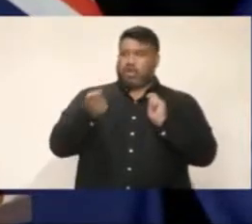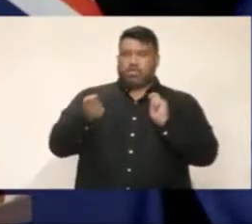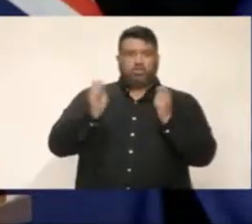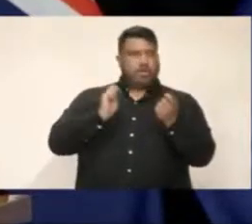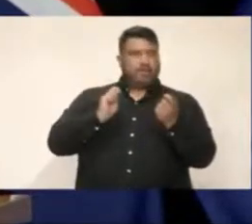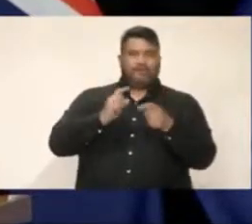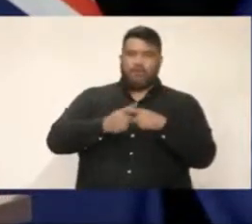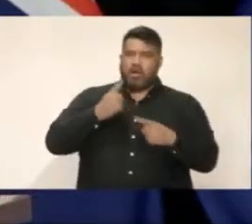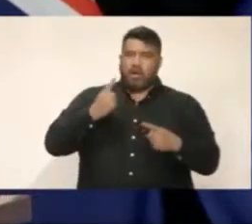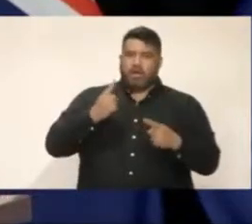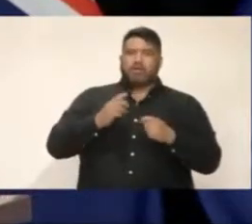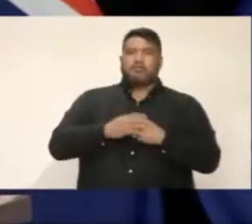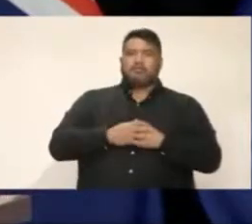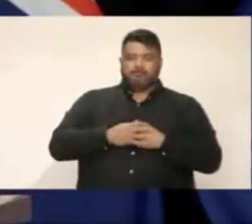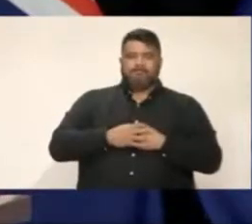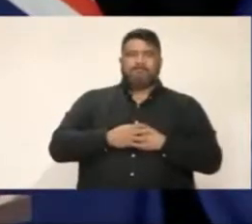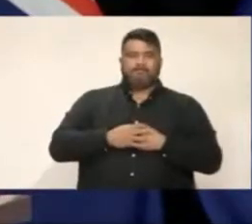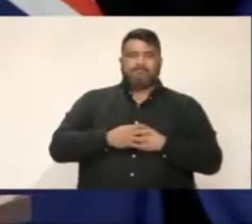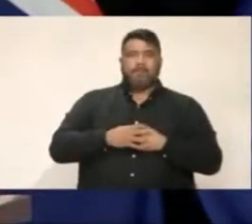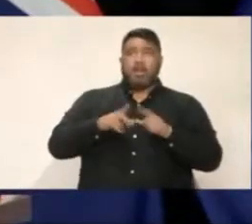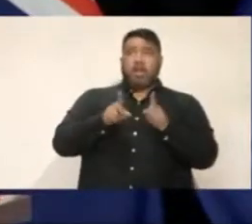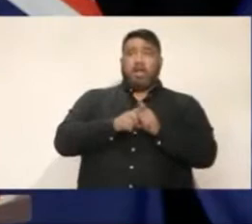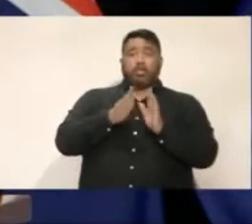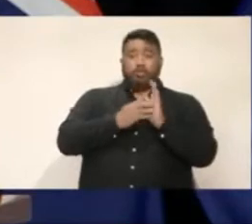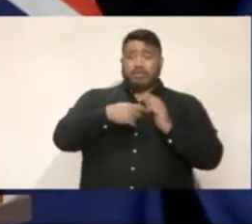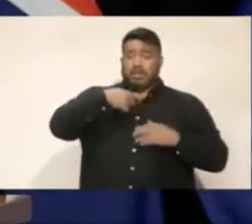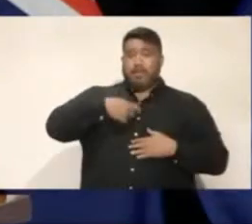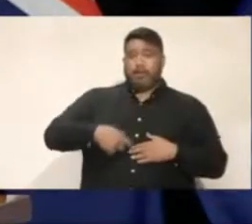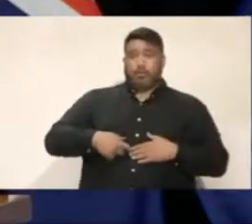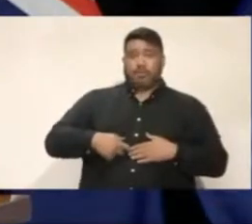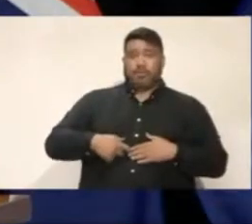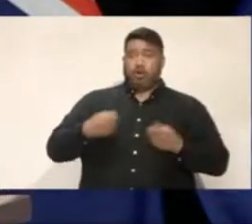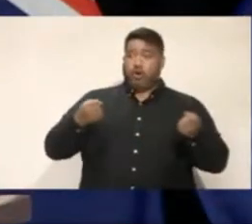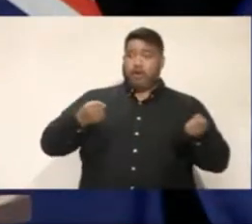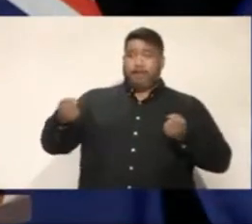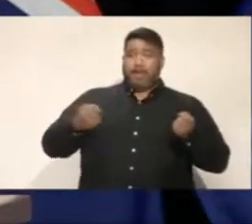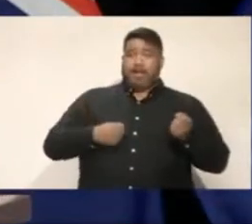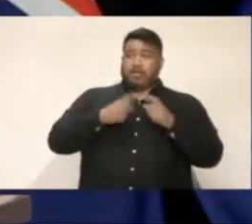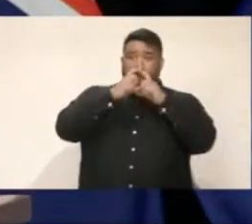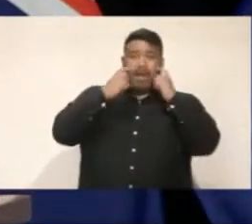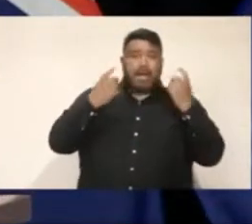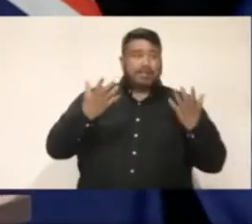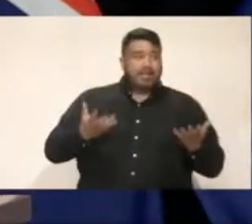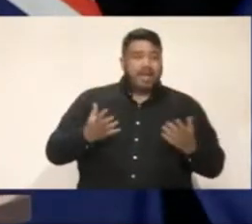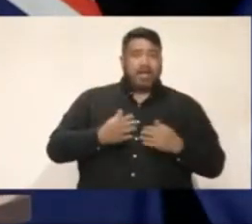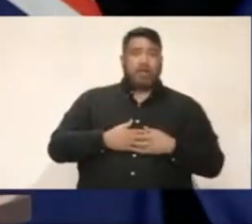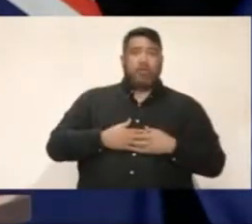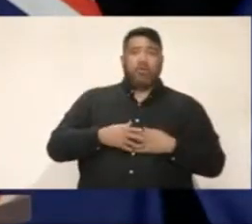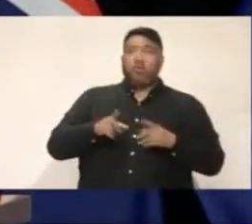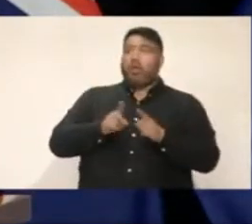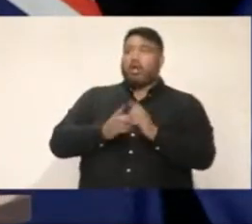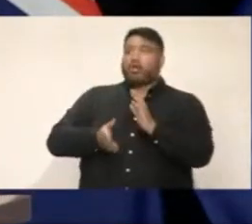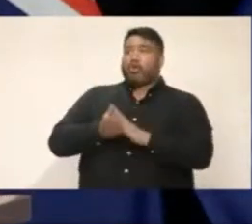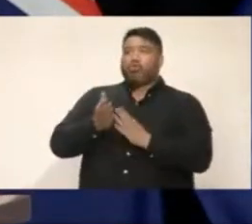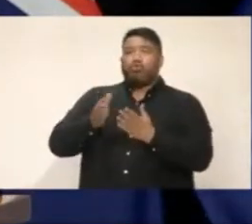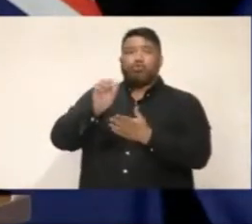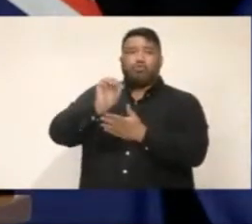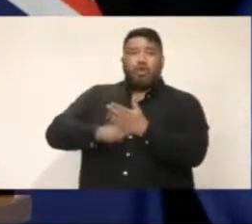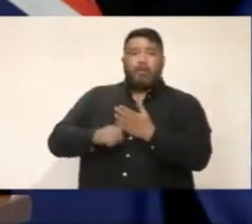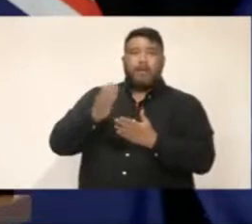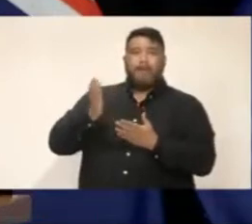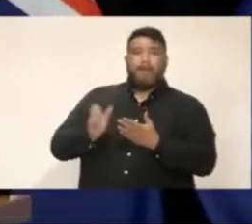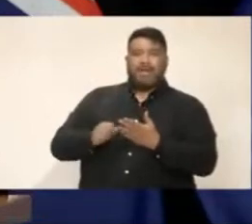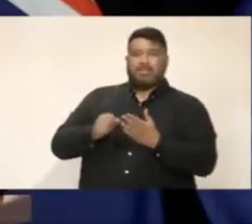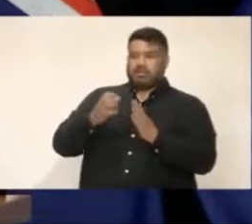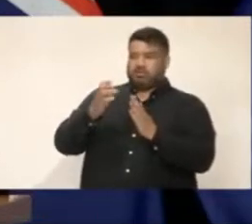time. A New Zealander hopping off the bus in a mask, or tapping into a bakery by barcode, or giving a fellow Kiwi